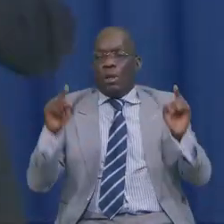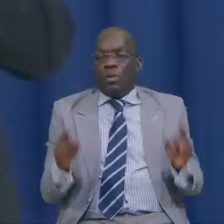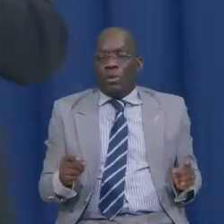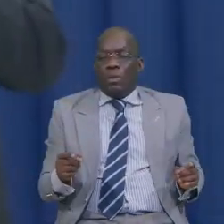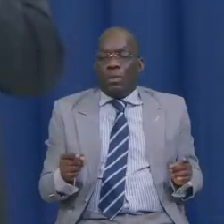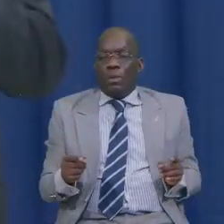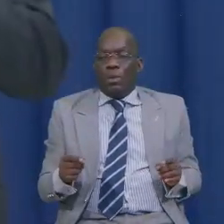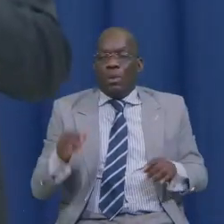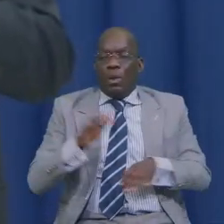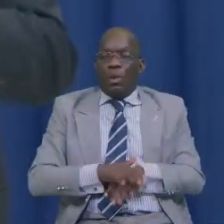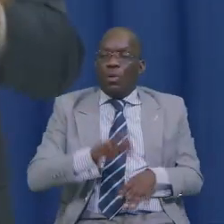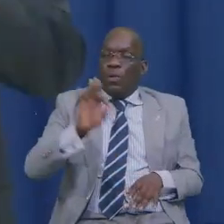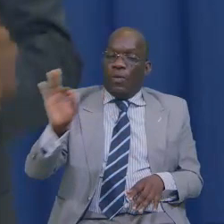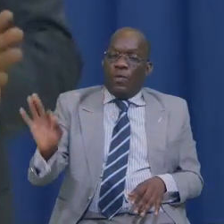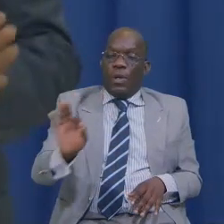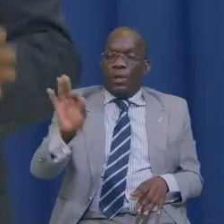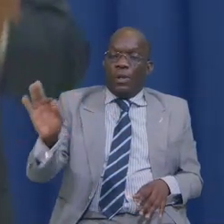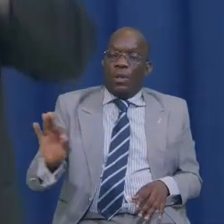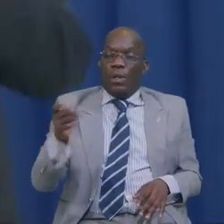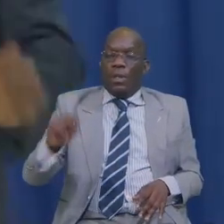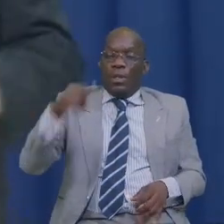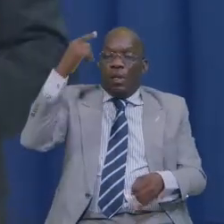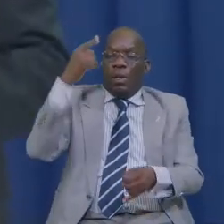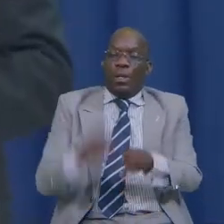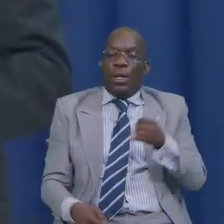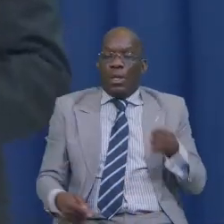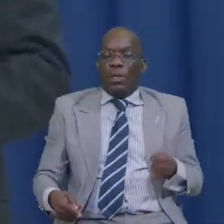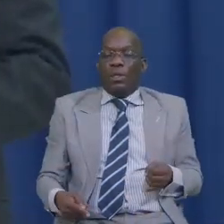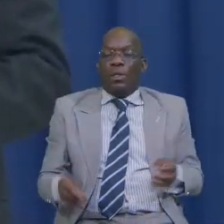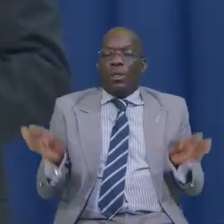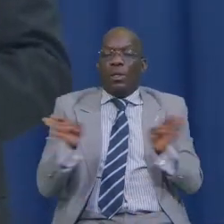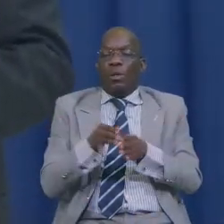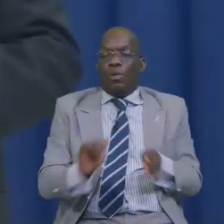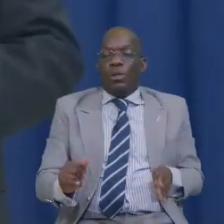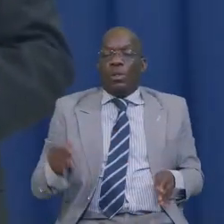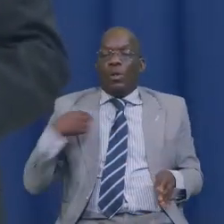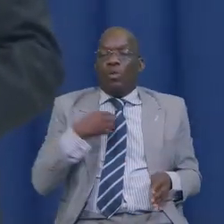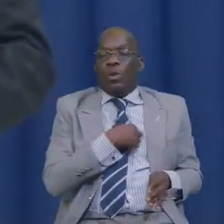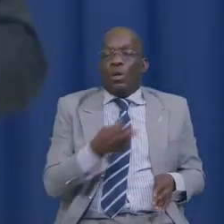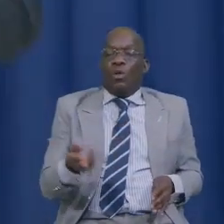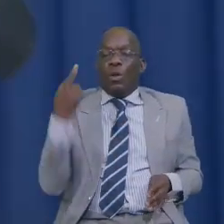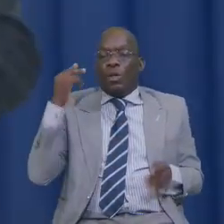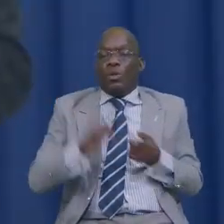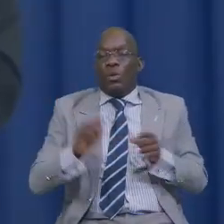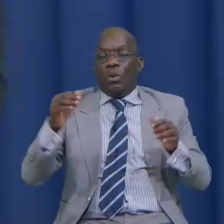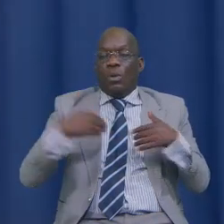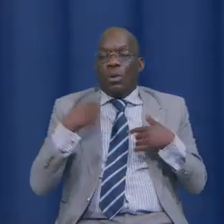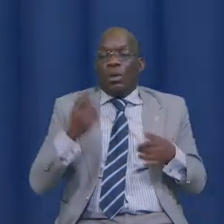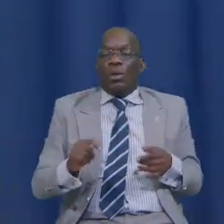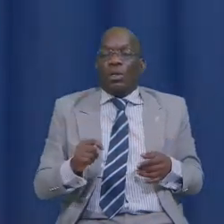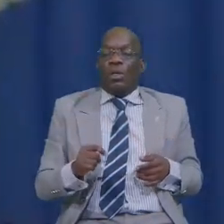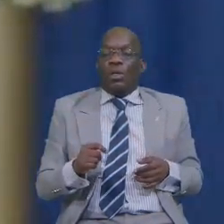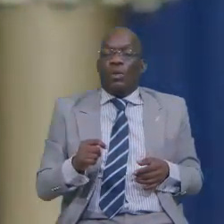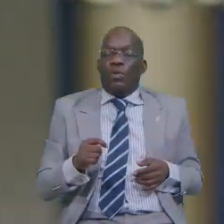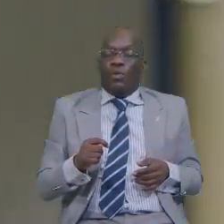on Friday, the final meeting, what you have there, the pastor sat me down